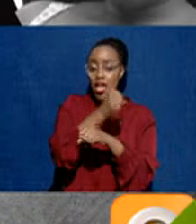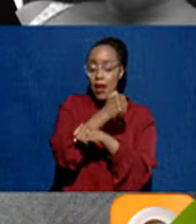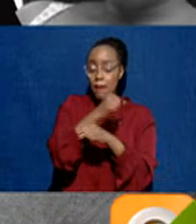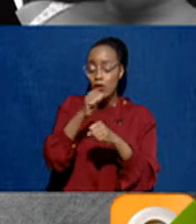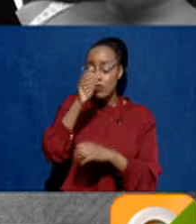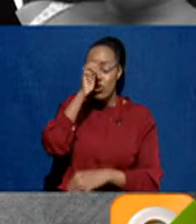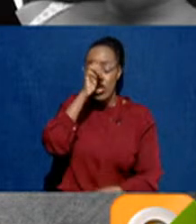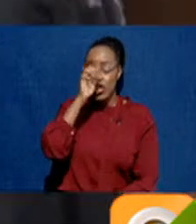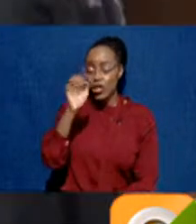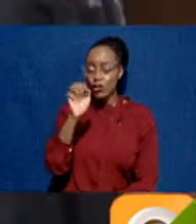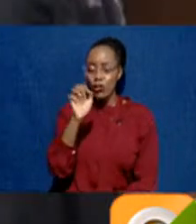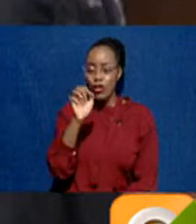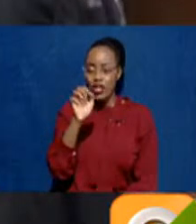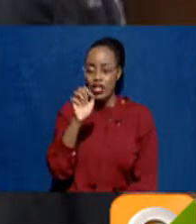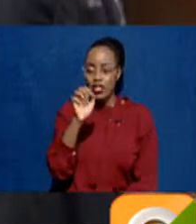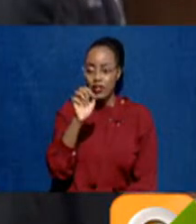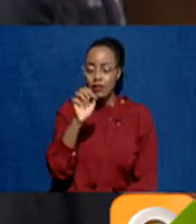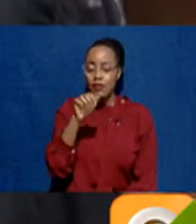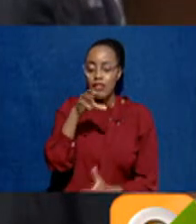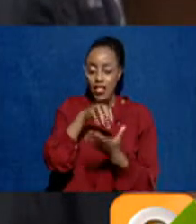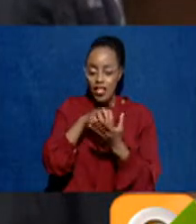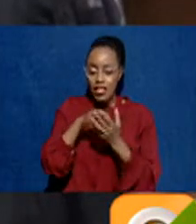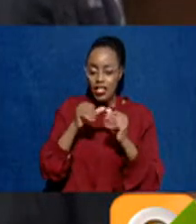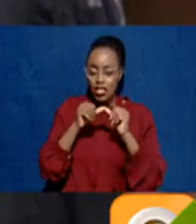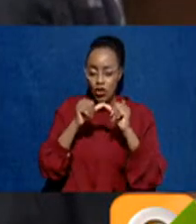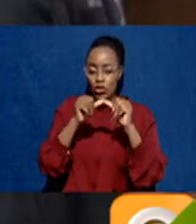escape away from it." The case is